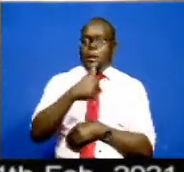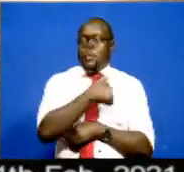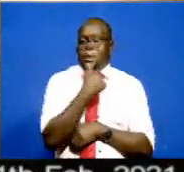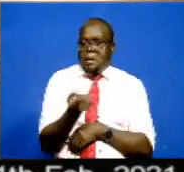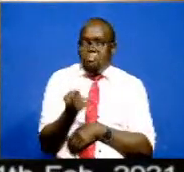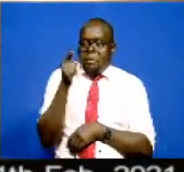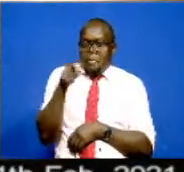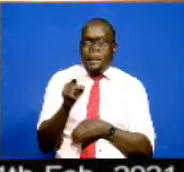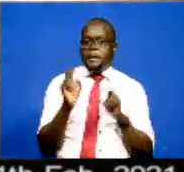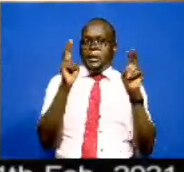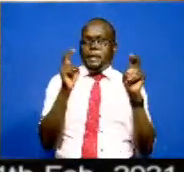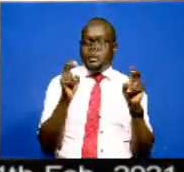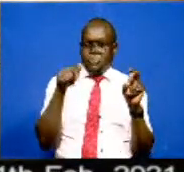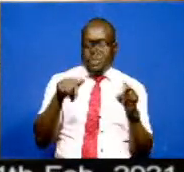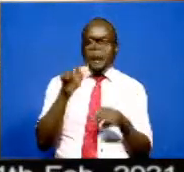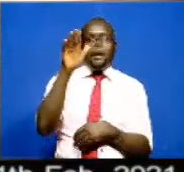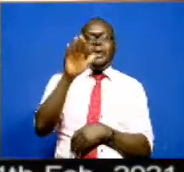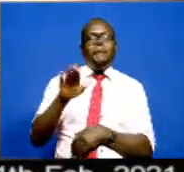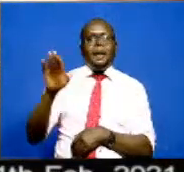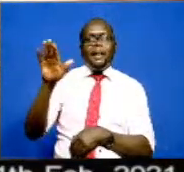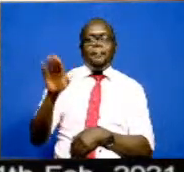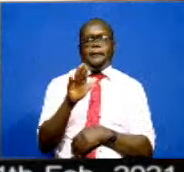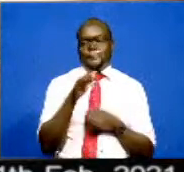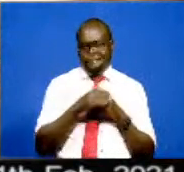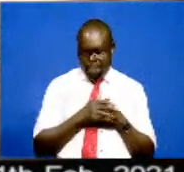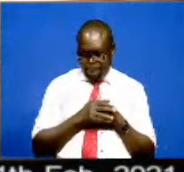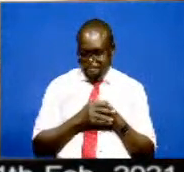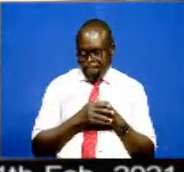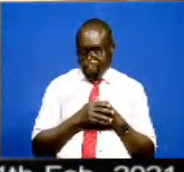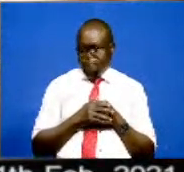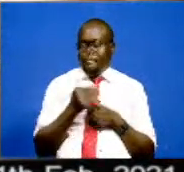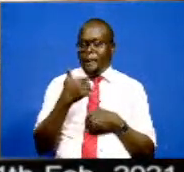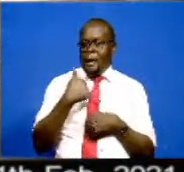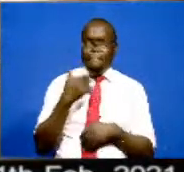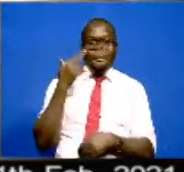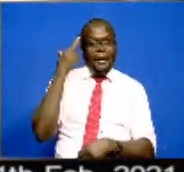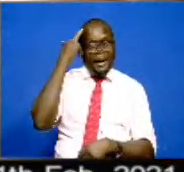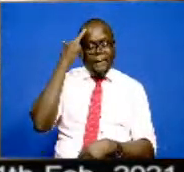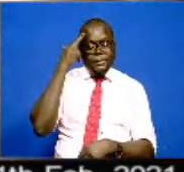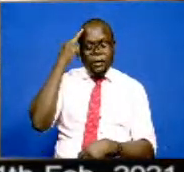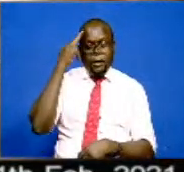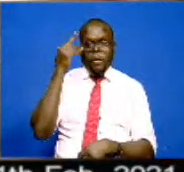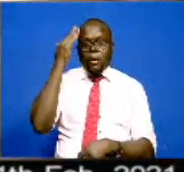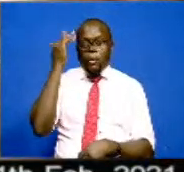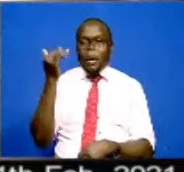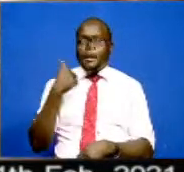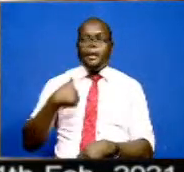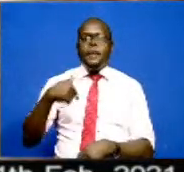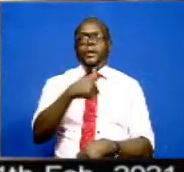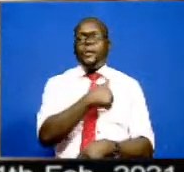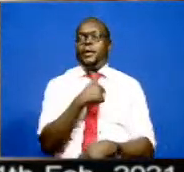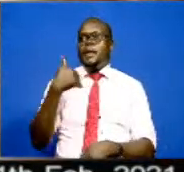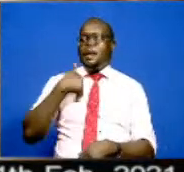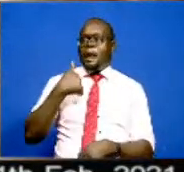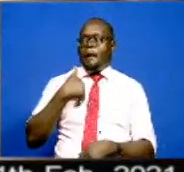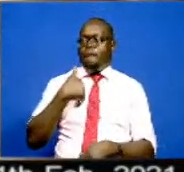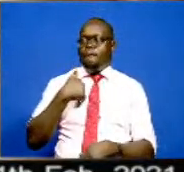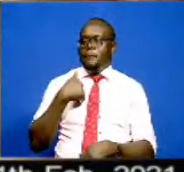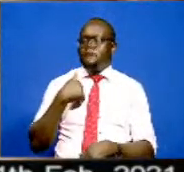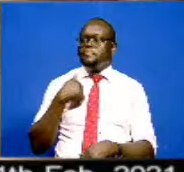such issues before the floor of the House. Mr. Speaker, there's a reason that we have